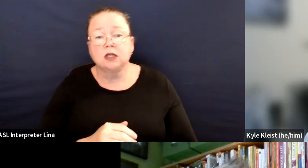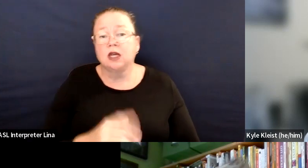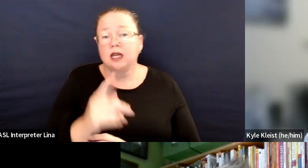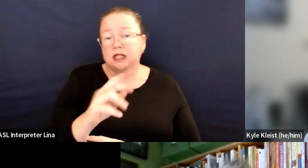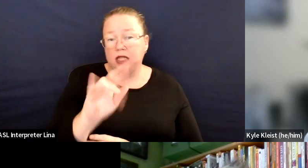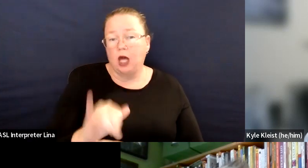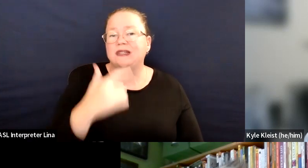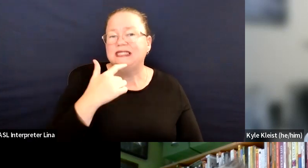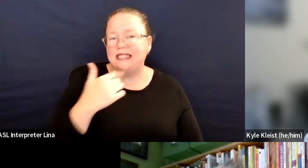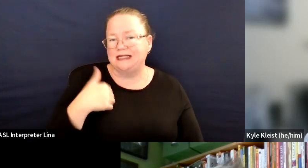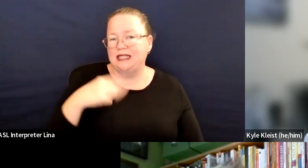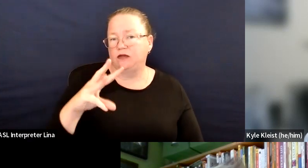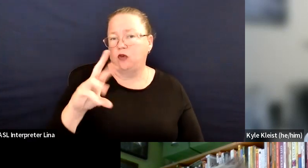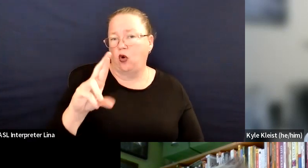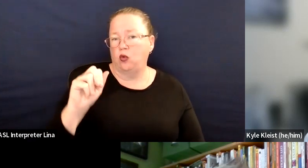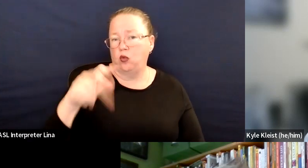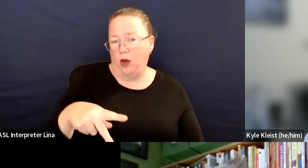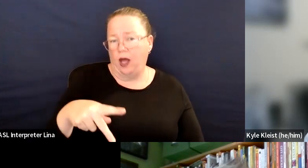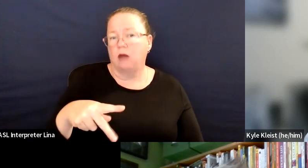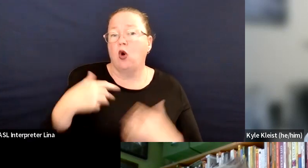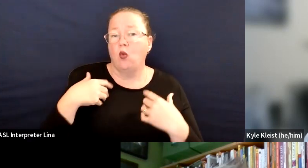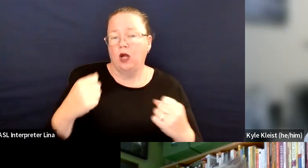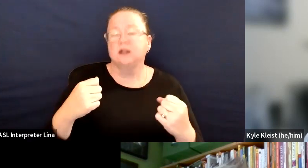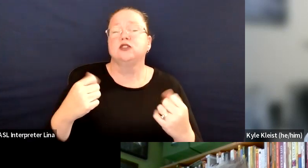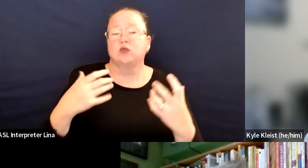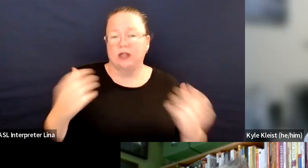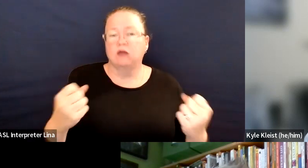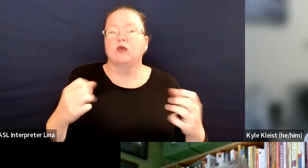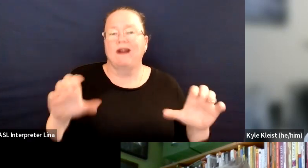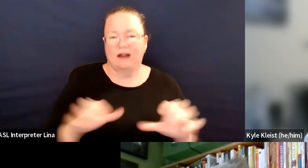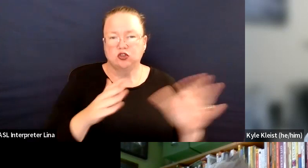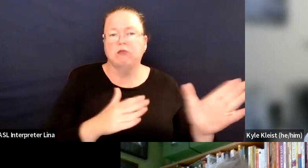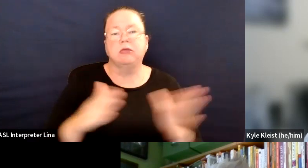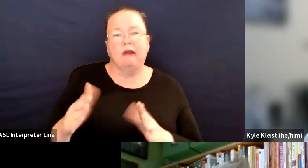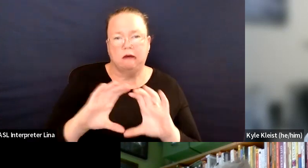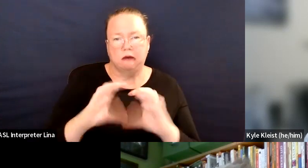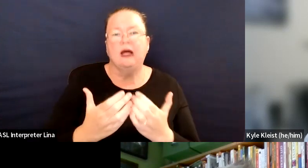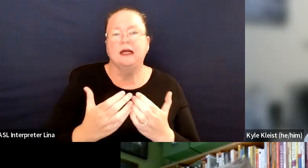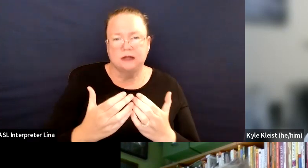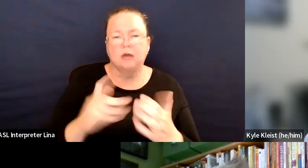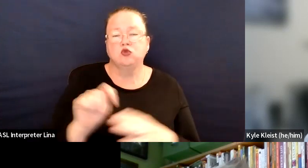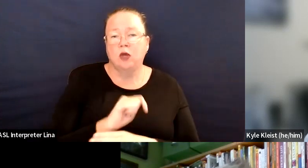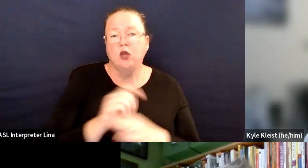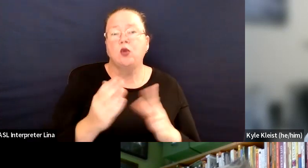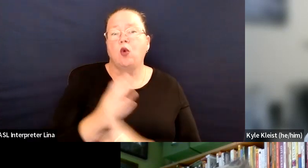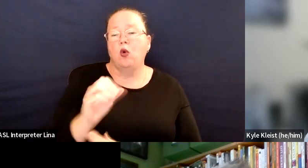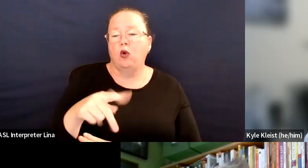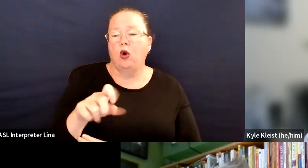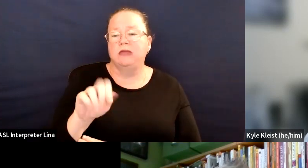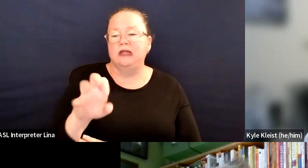says, I have WRAP RAP or Wellness Recovery Action Plan classes. I am trained through the Copeland